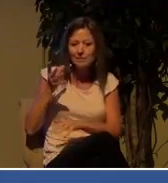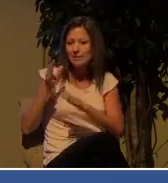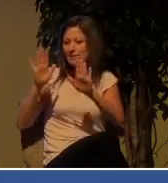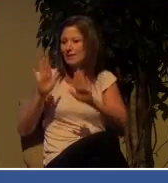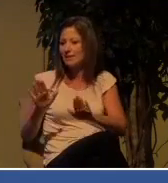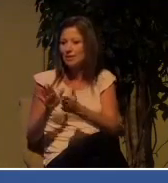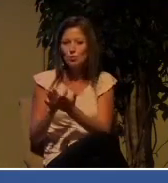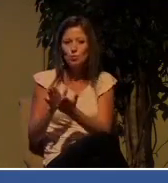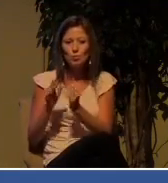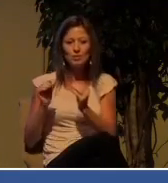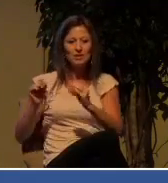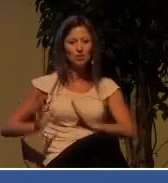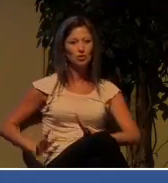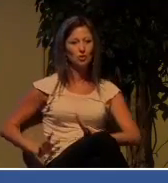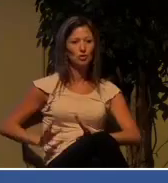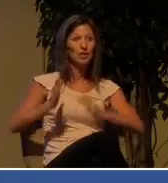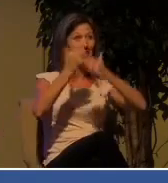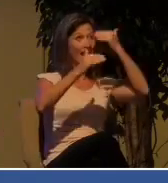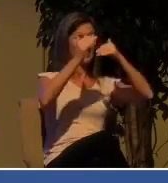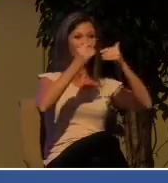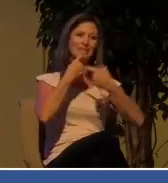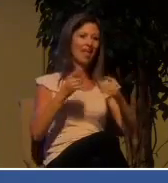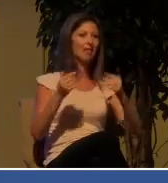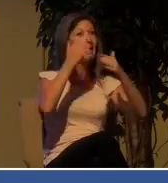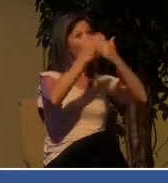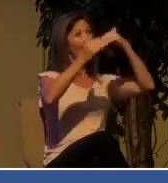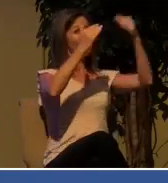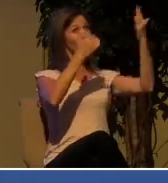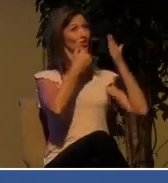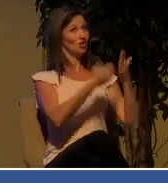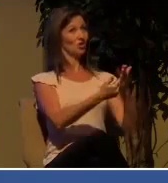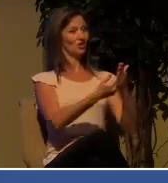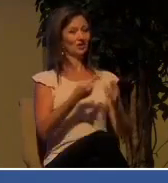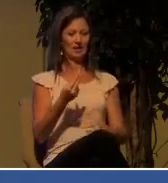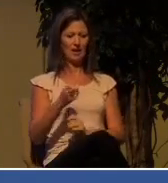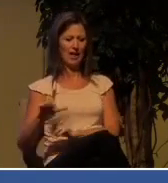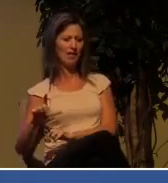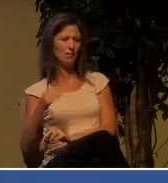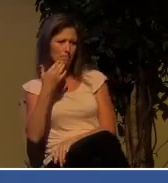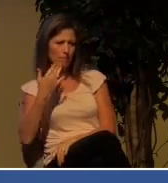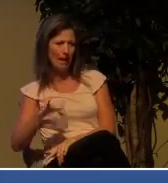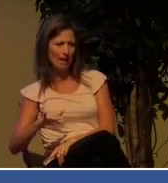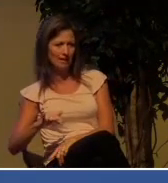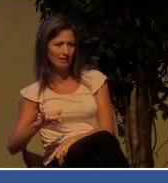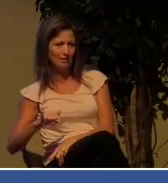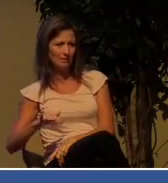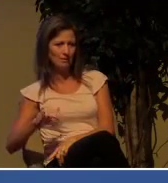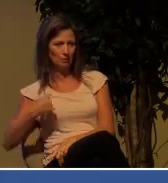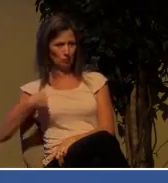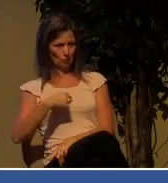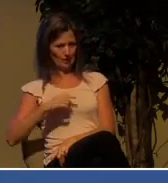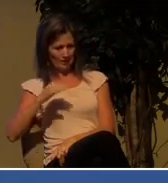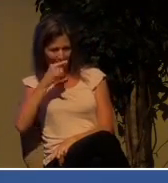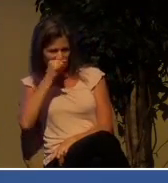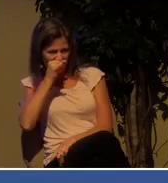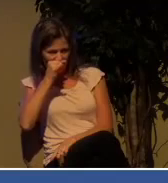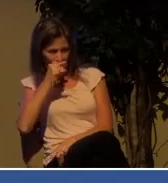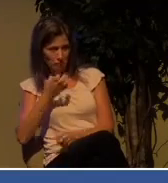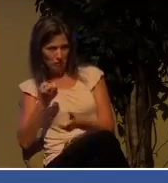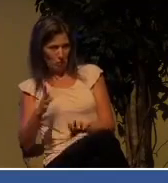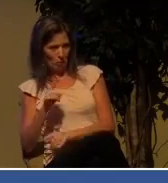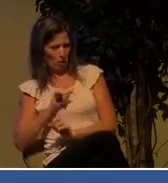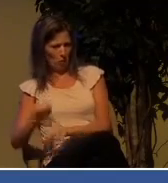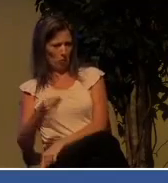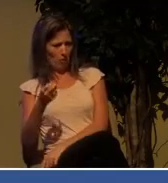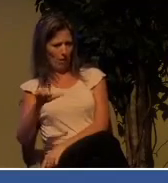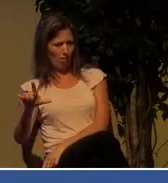school teachers, that heaven was good, hell was bad. And we didn't want to go to hell. So there was a pretty simple